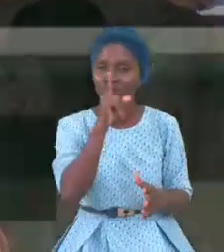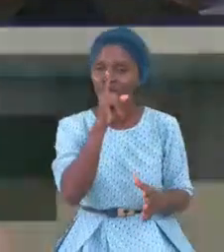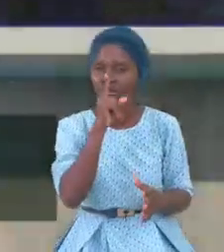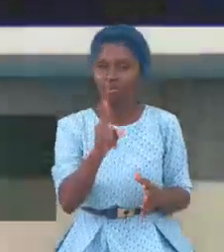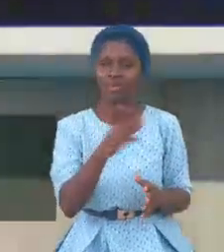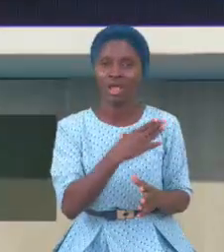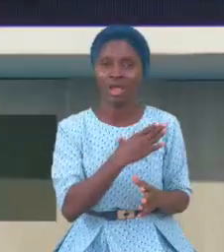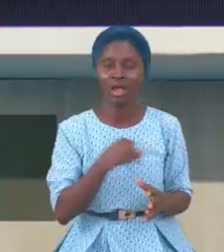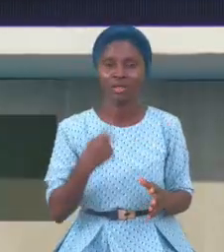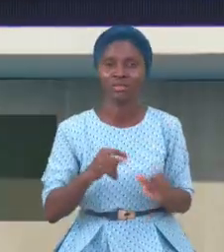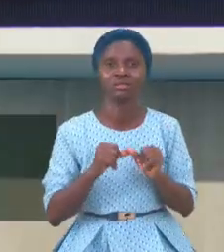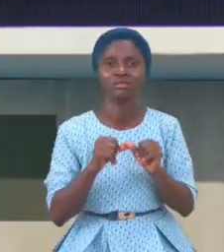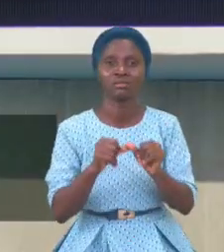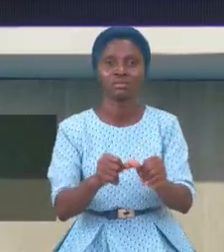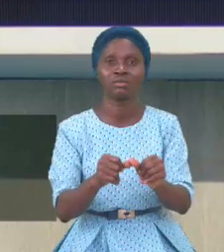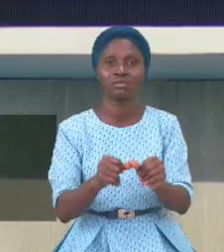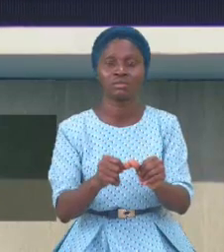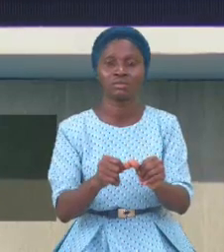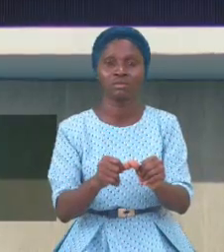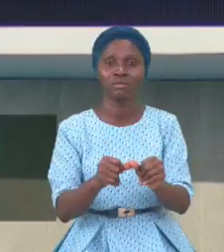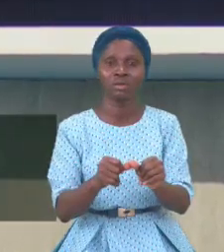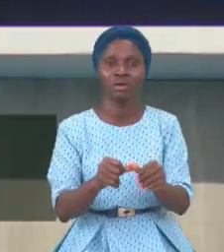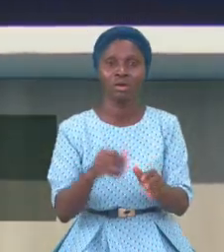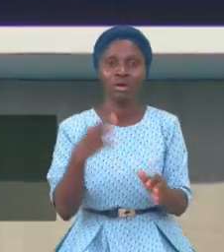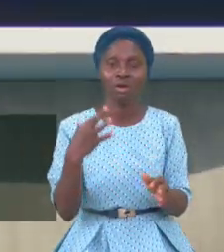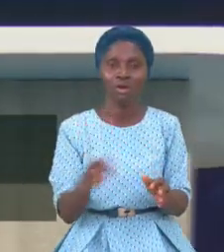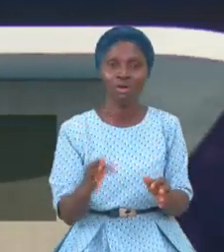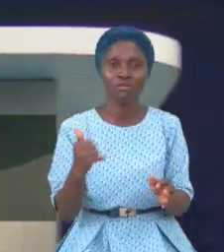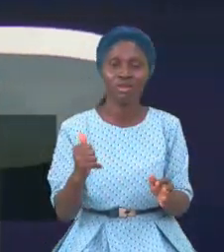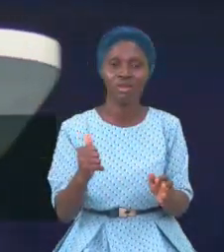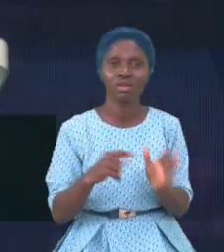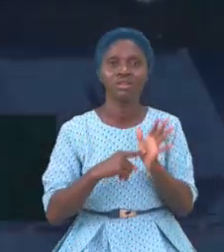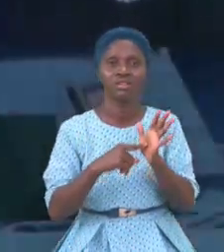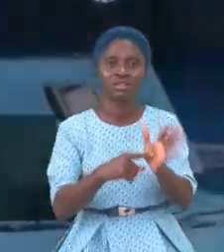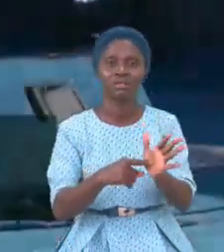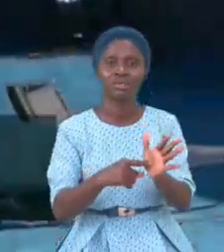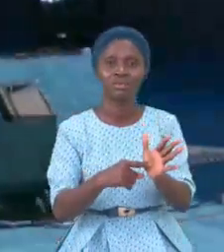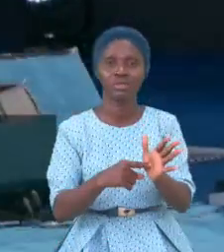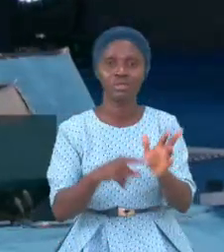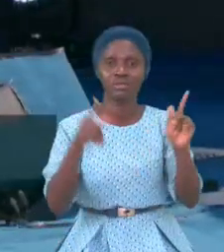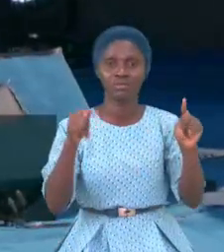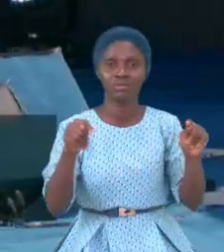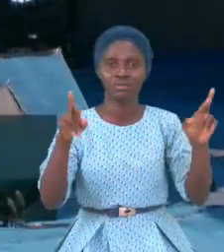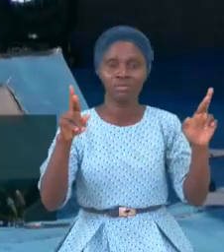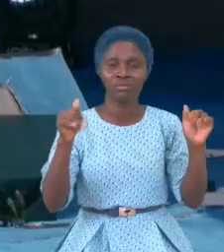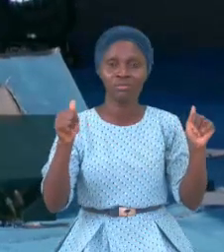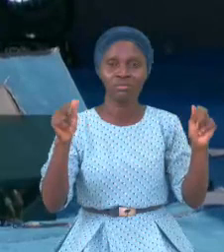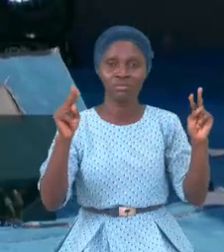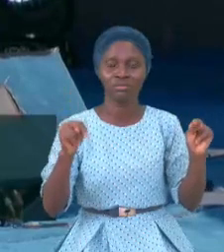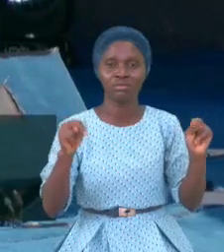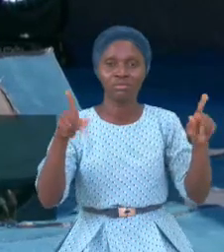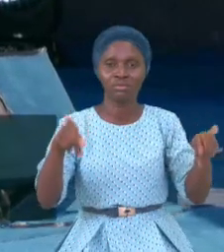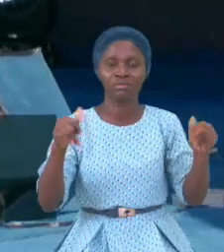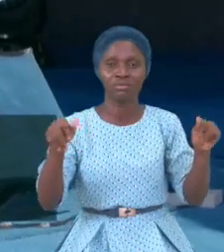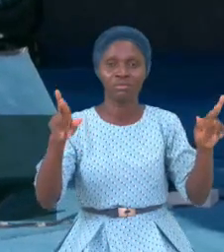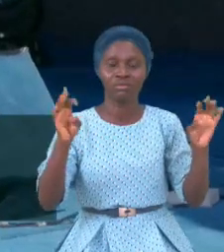of a transparent model. Again, we're bringing to our mind the life and the